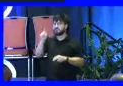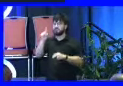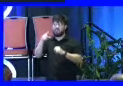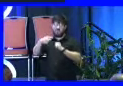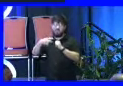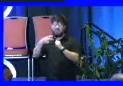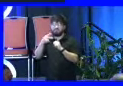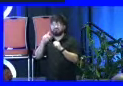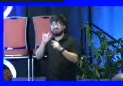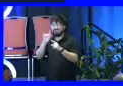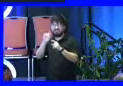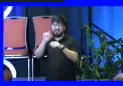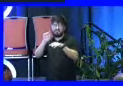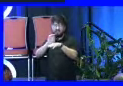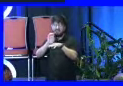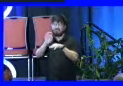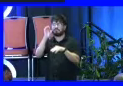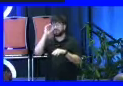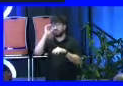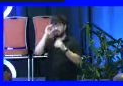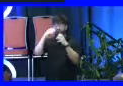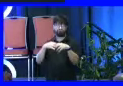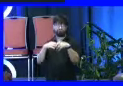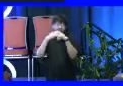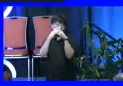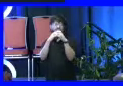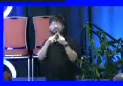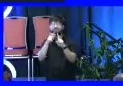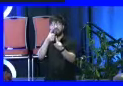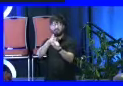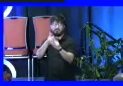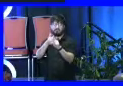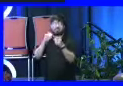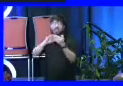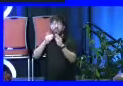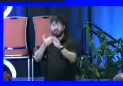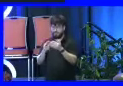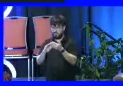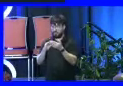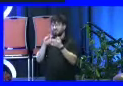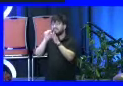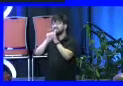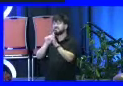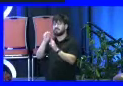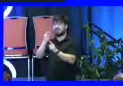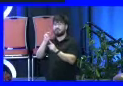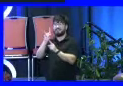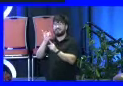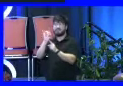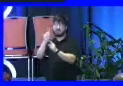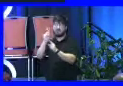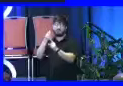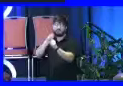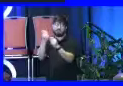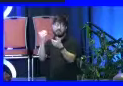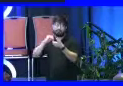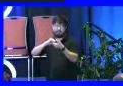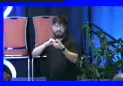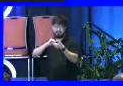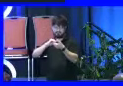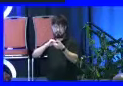Arizona. And it really actually came about from the community. So the state Medicaid agency is just a partner in this overall